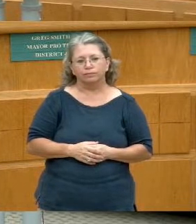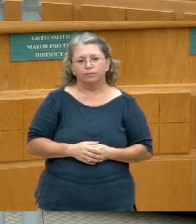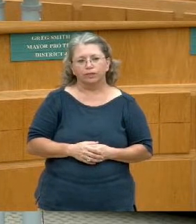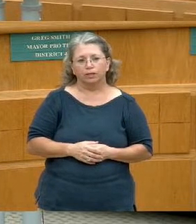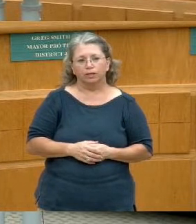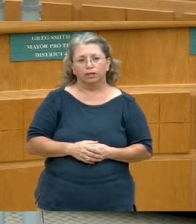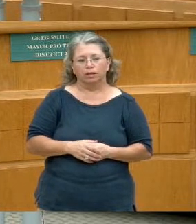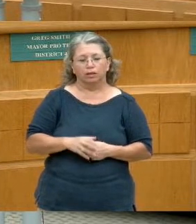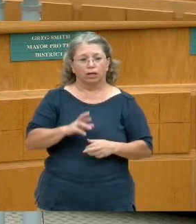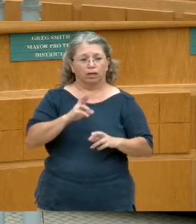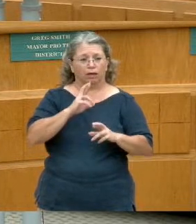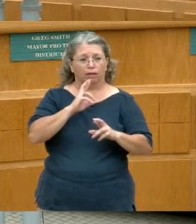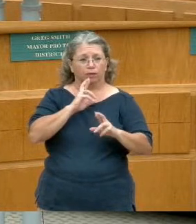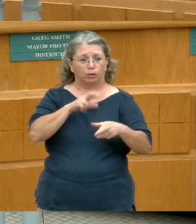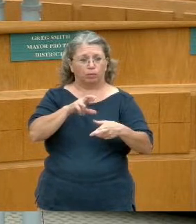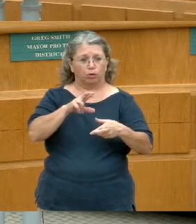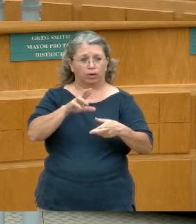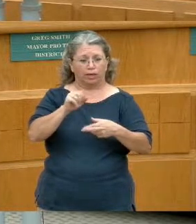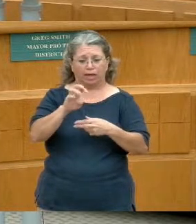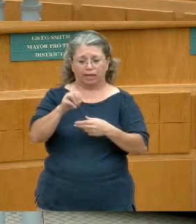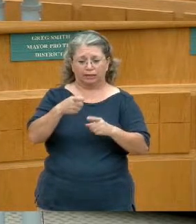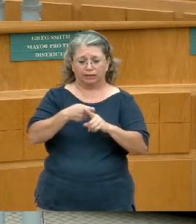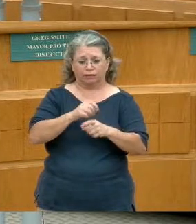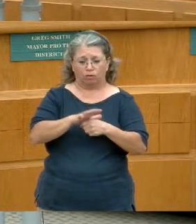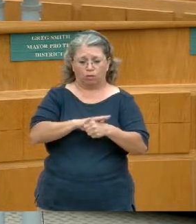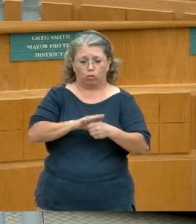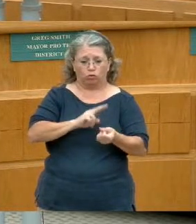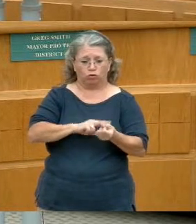were confusing. Are they included in the city count?